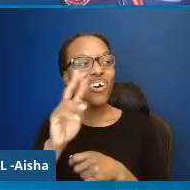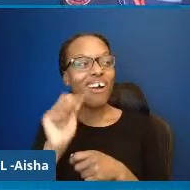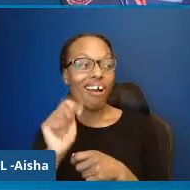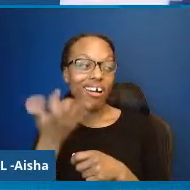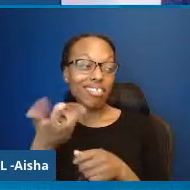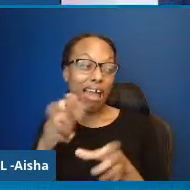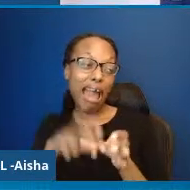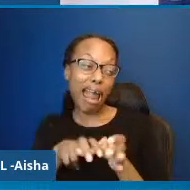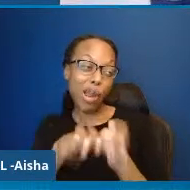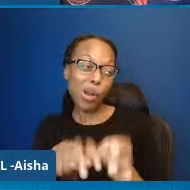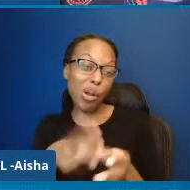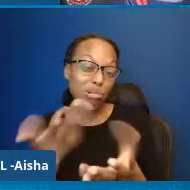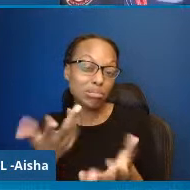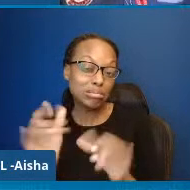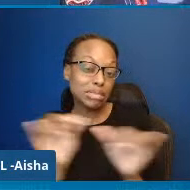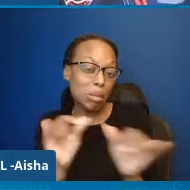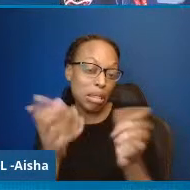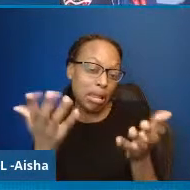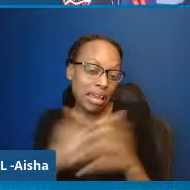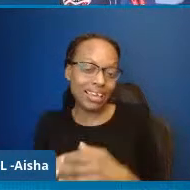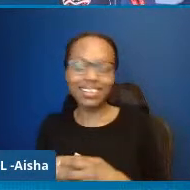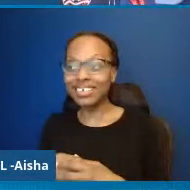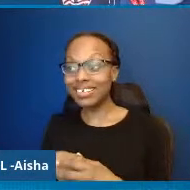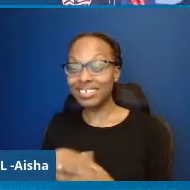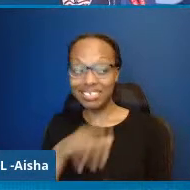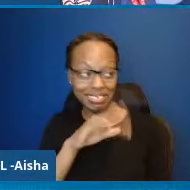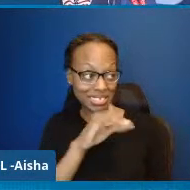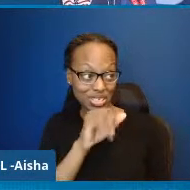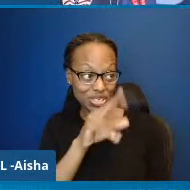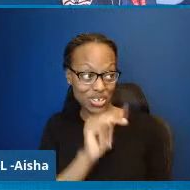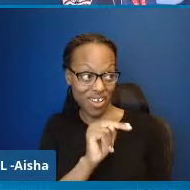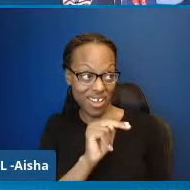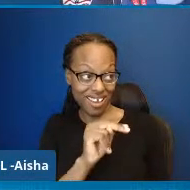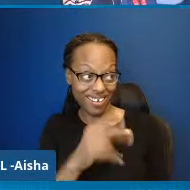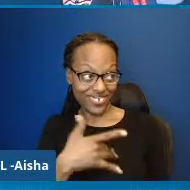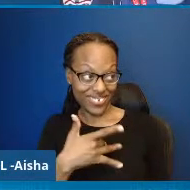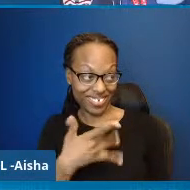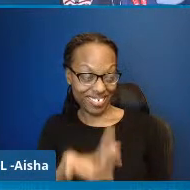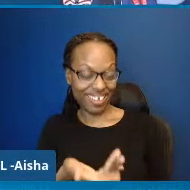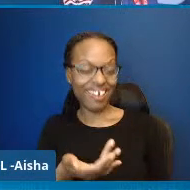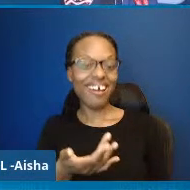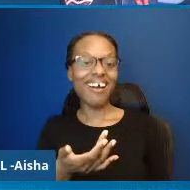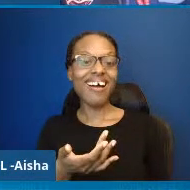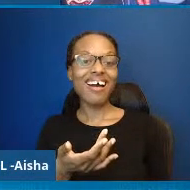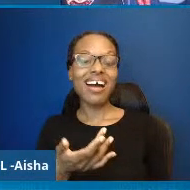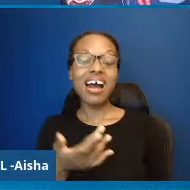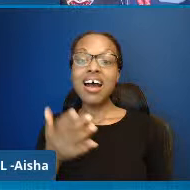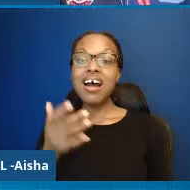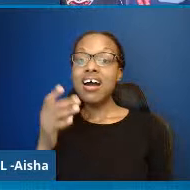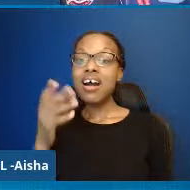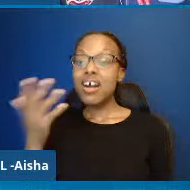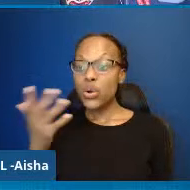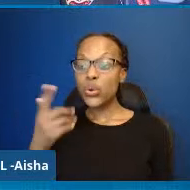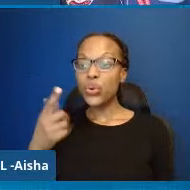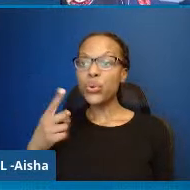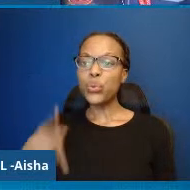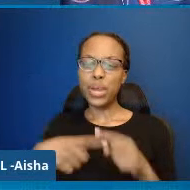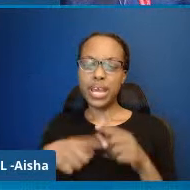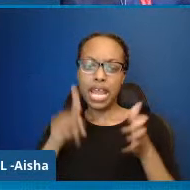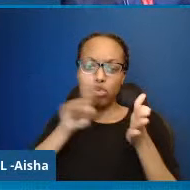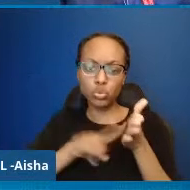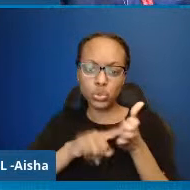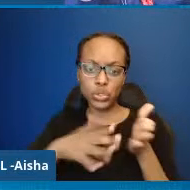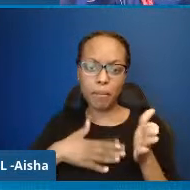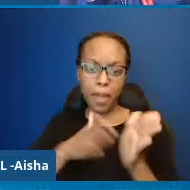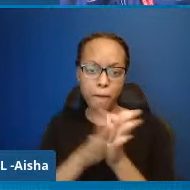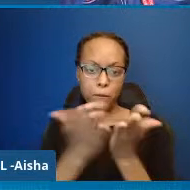Well, that's all right. All right, John, what's your thoughts on moon buggies? Yeah, when I was researching my book, I